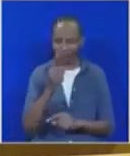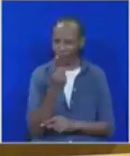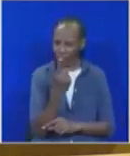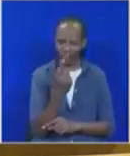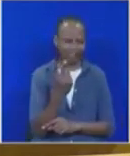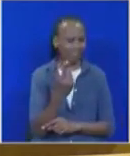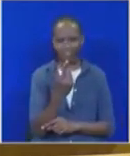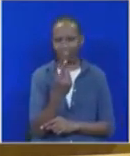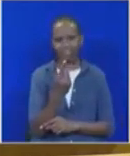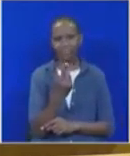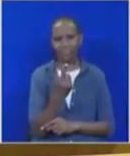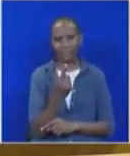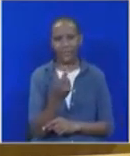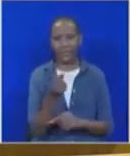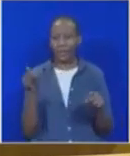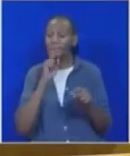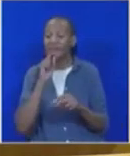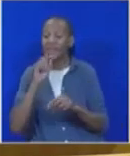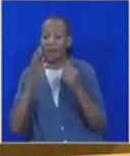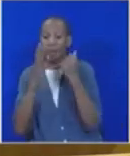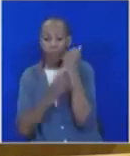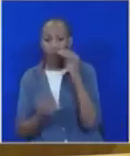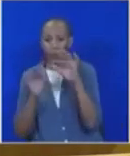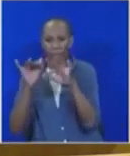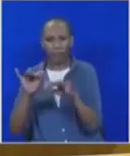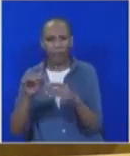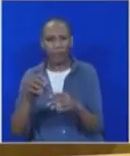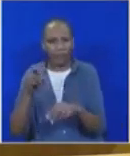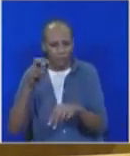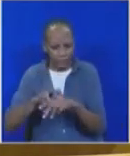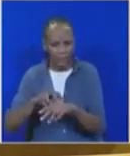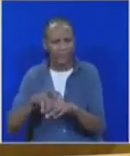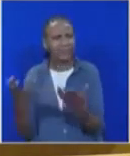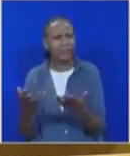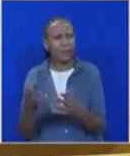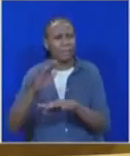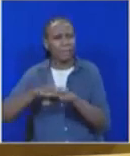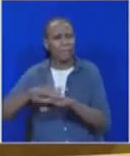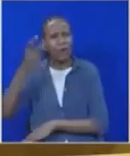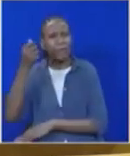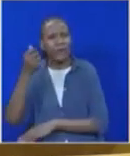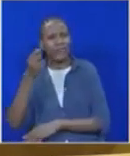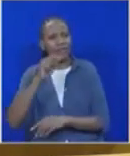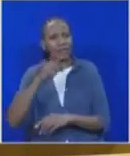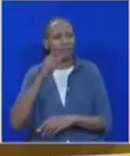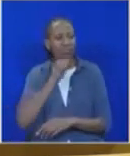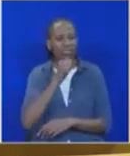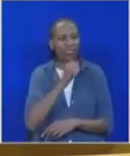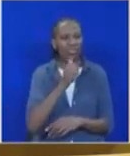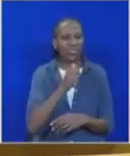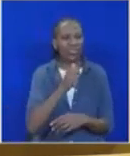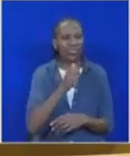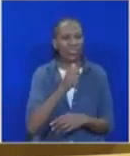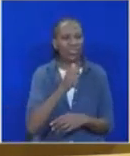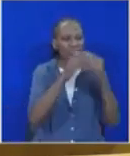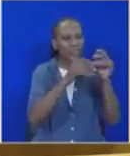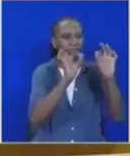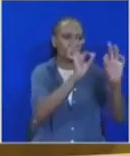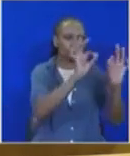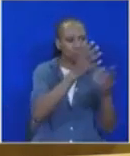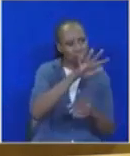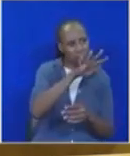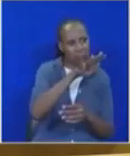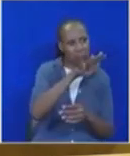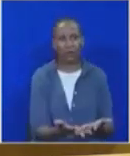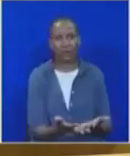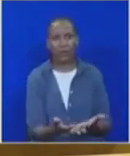for an evicted poor community might require compensation well above market value, in the case of building a dam, for instance. And 3,